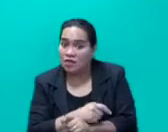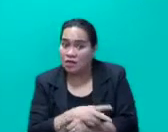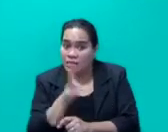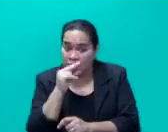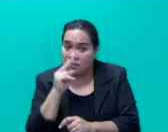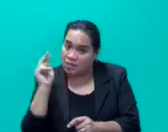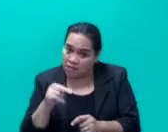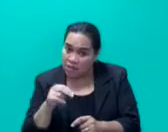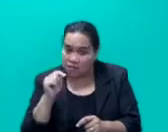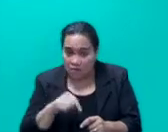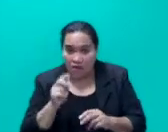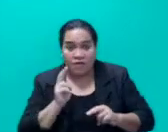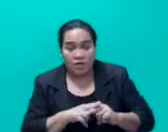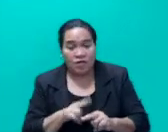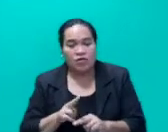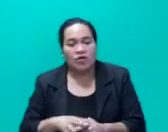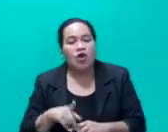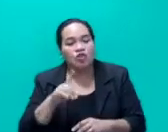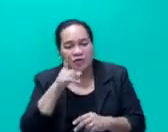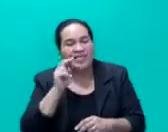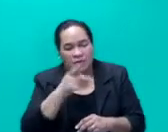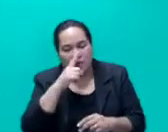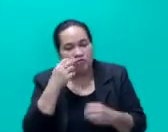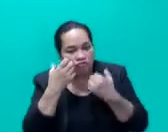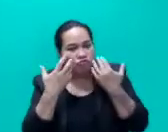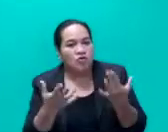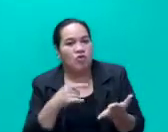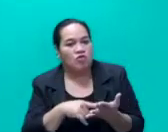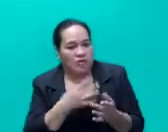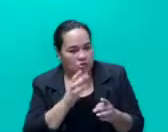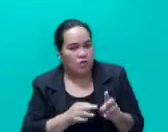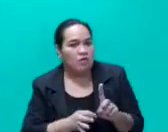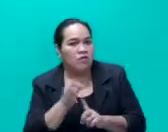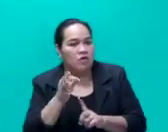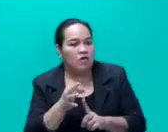needed in Fiji and to make visible the ending violence against women, we